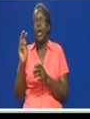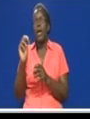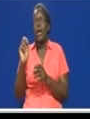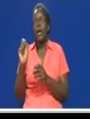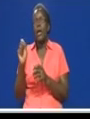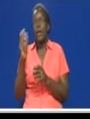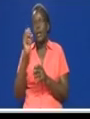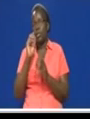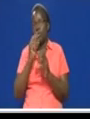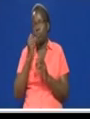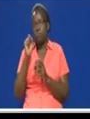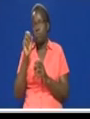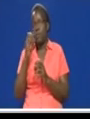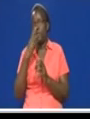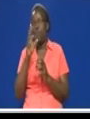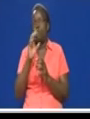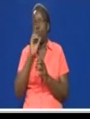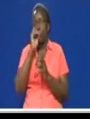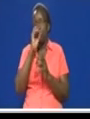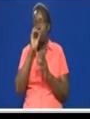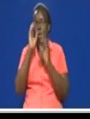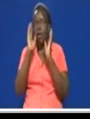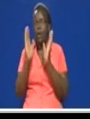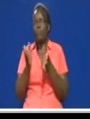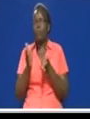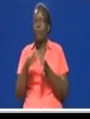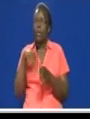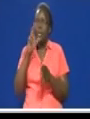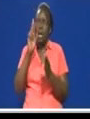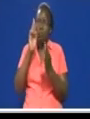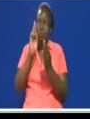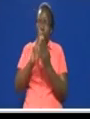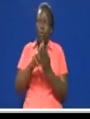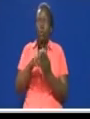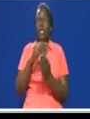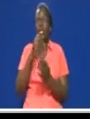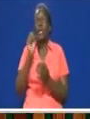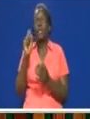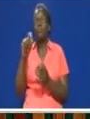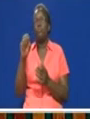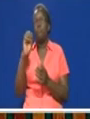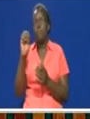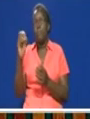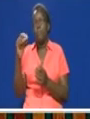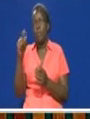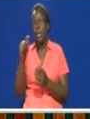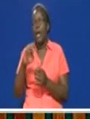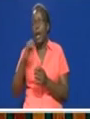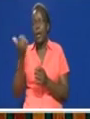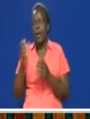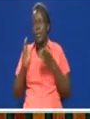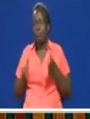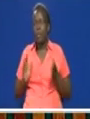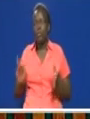speaker. But when it is indirect speech or reported speech, then someone else is reporting what